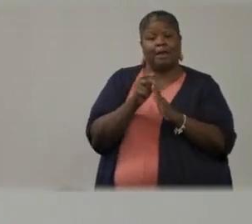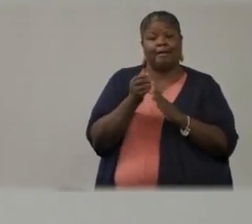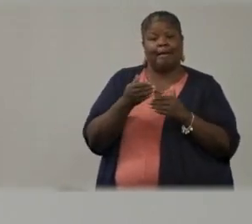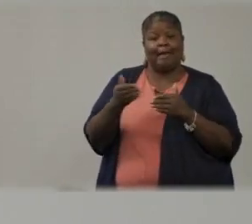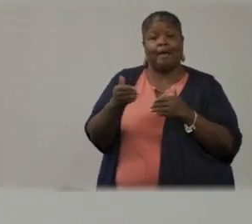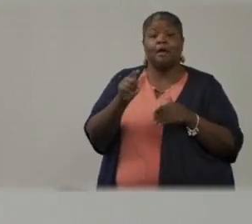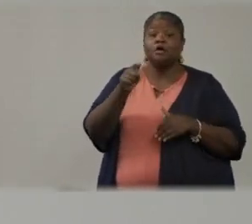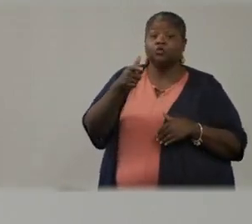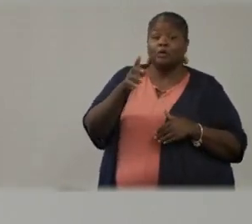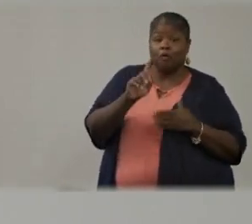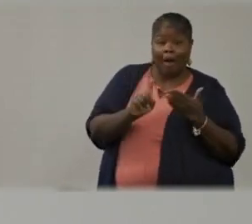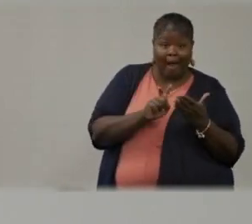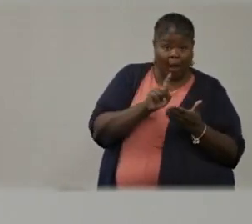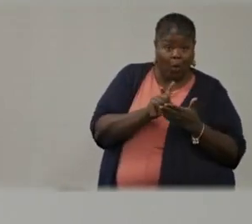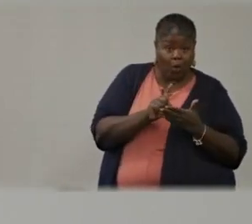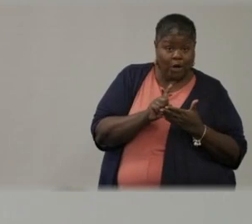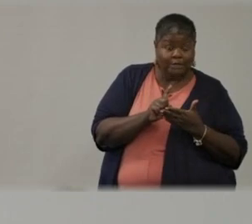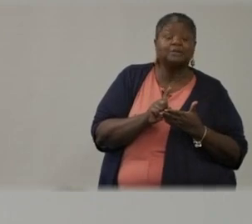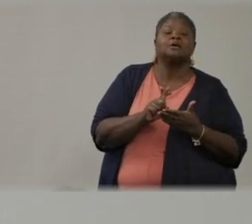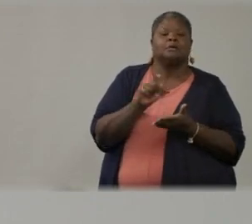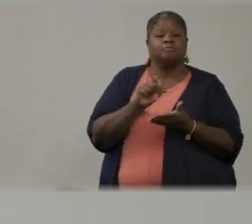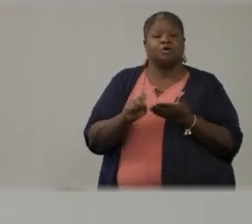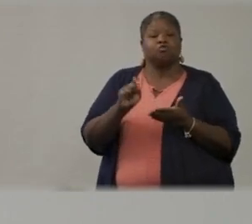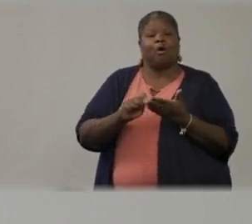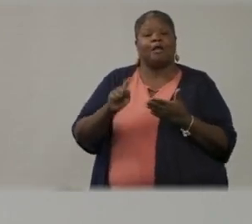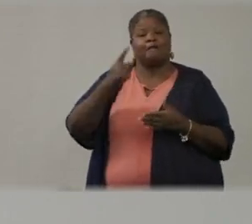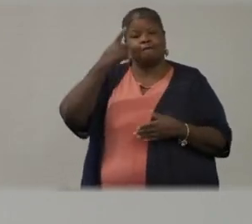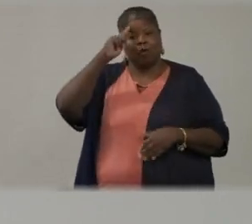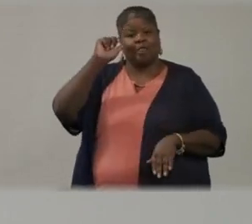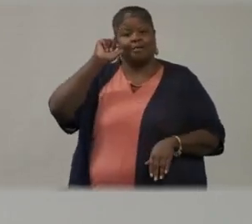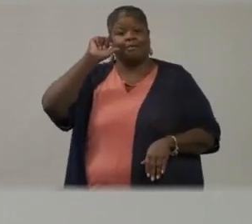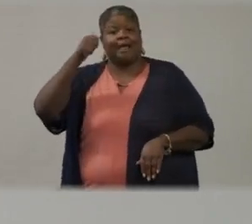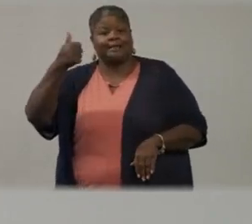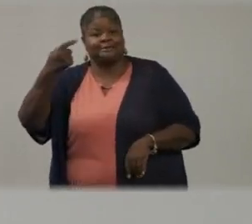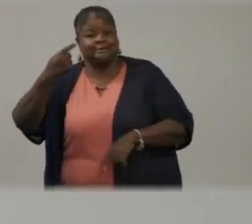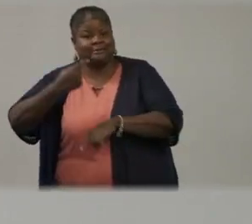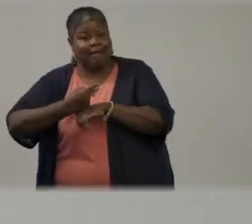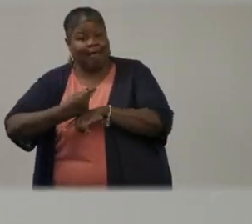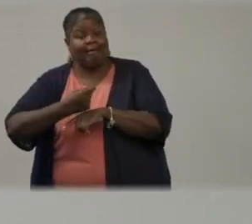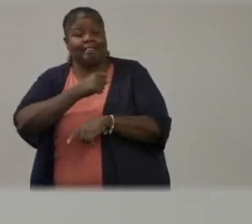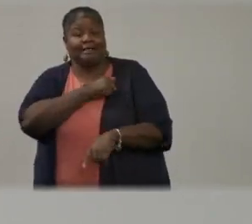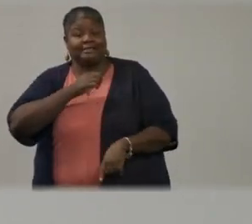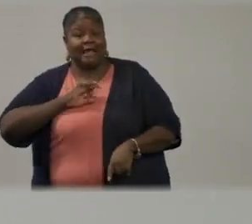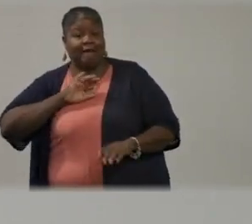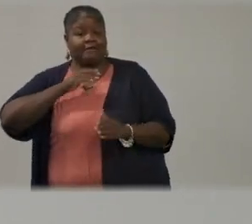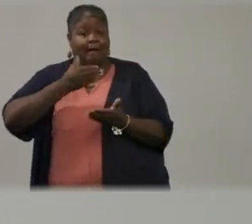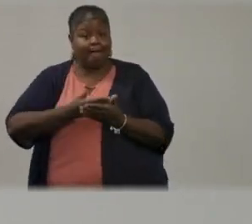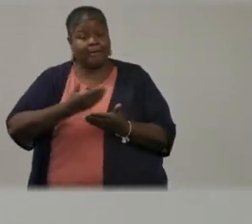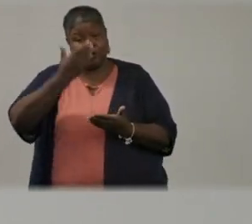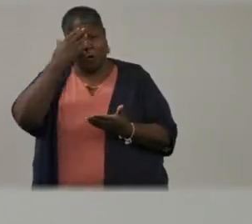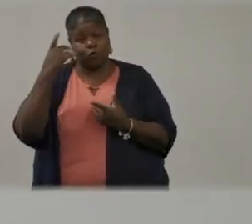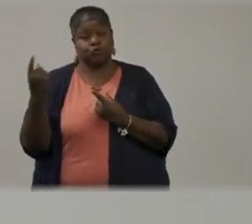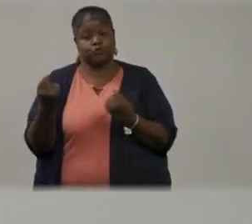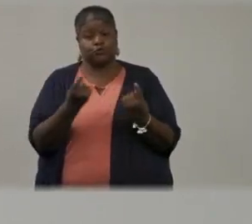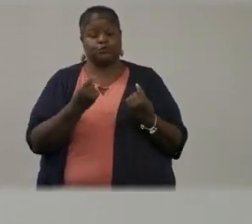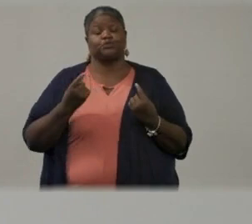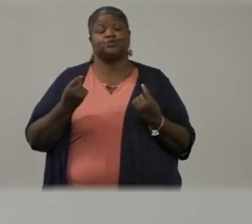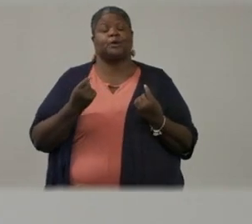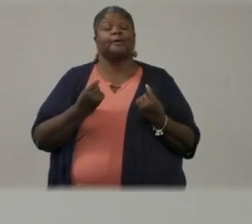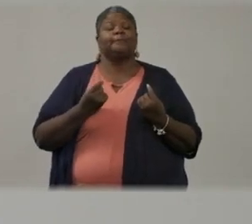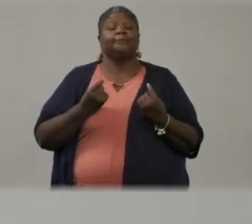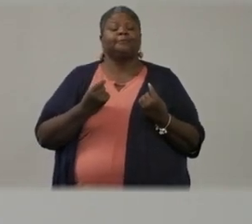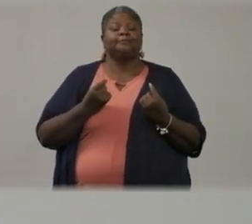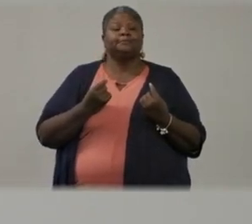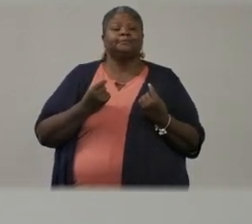24-hour operational periods, they'd be writing it for the next day. So the staff comes in, knows what their tasks are to do, and